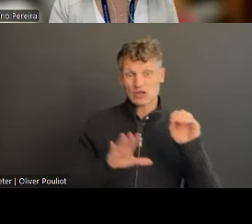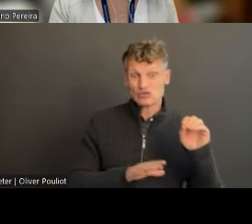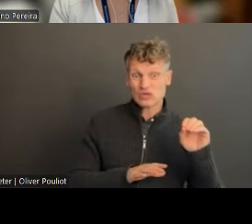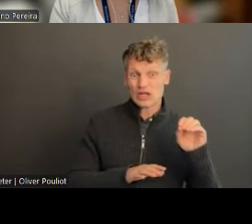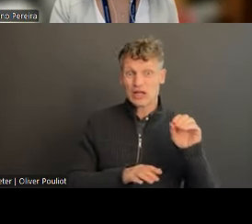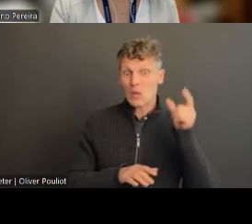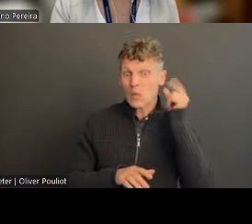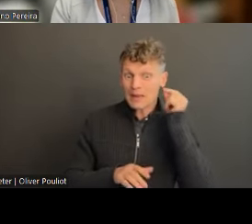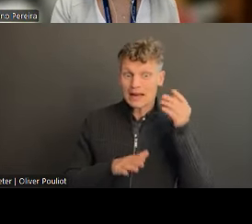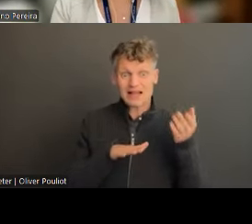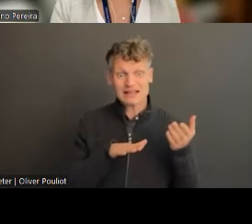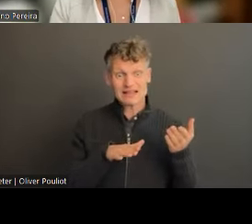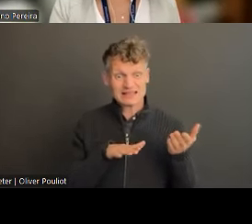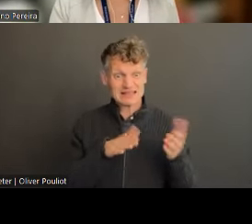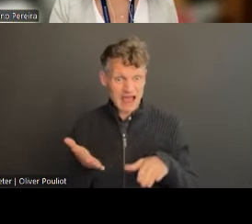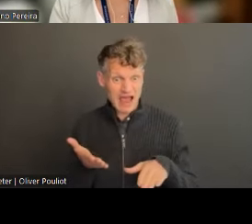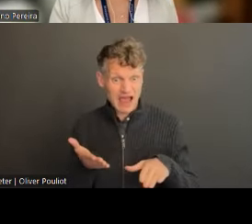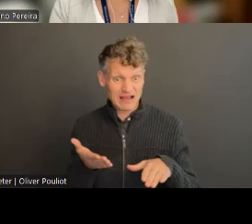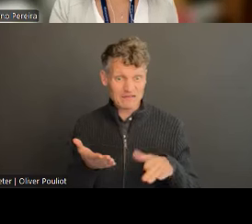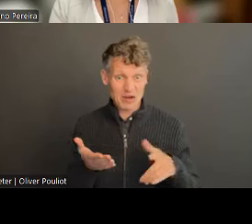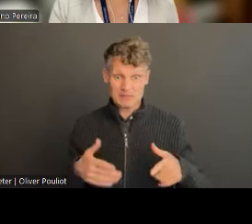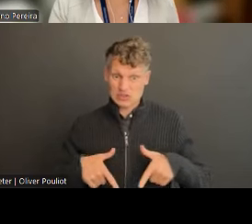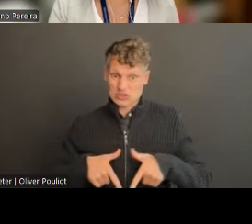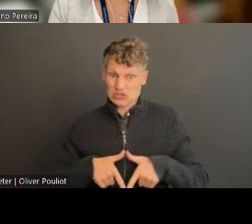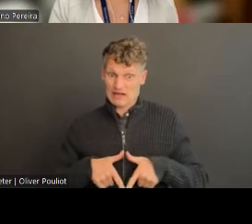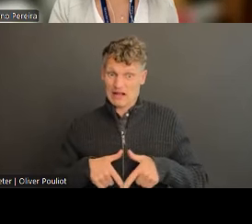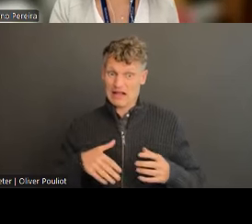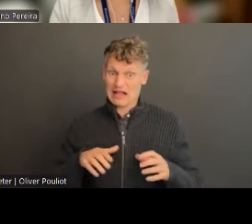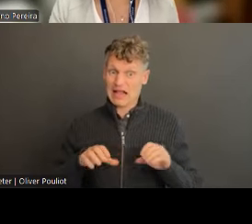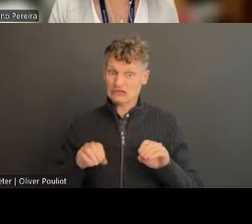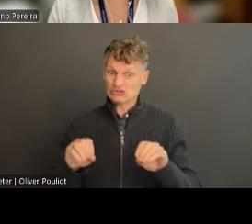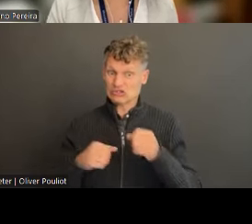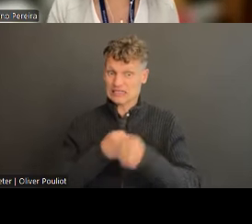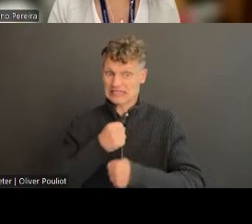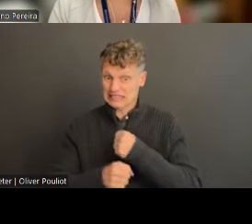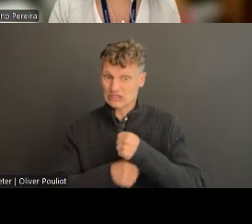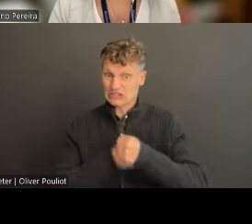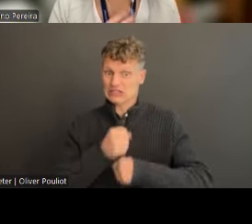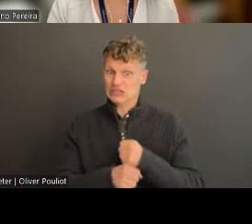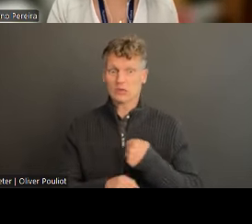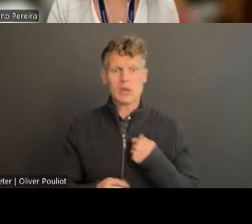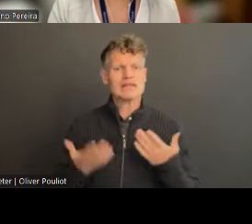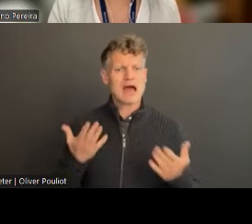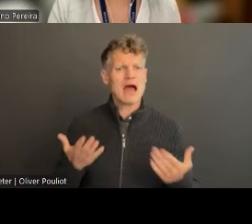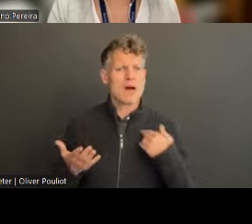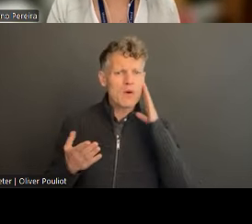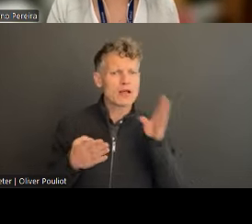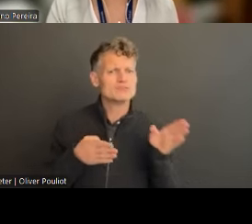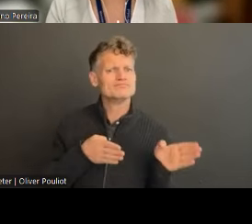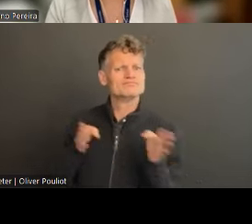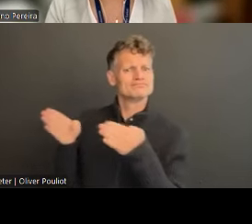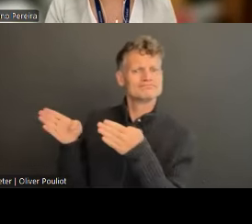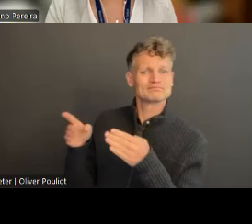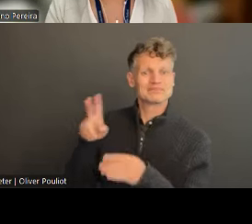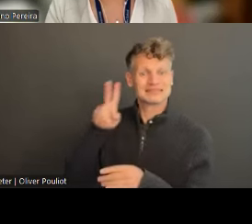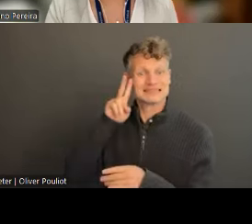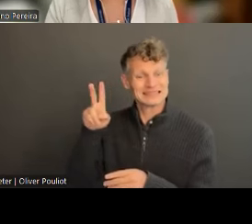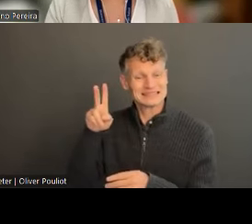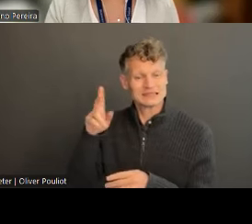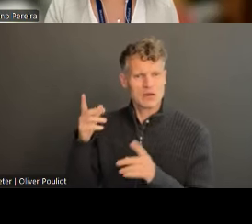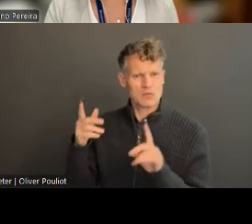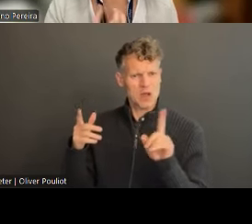going to show you now how we redesigned the program. And Dr. Solano showed very well